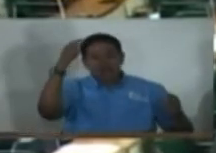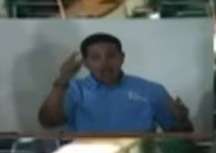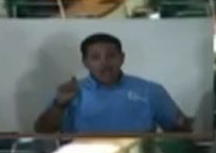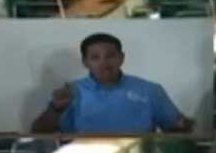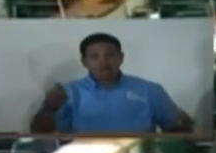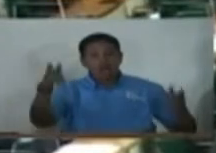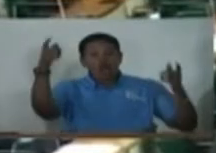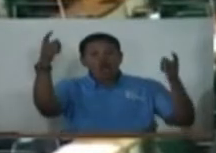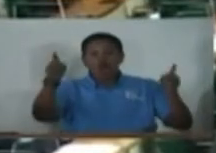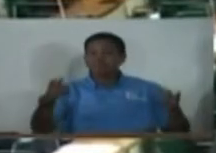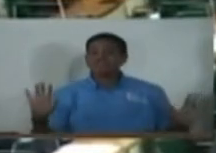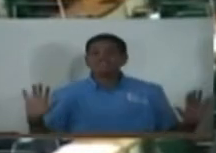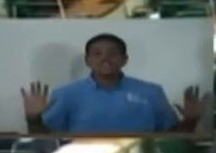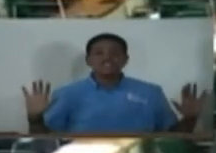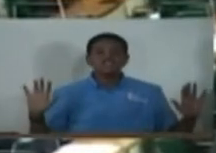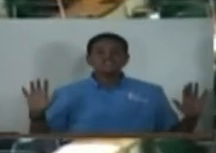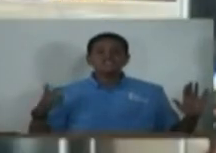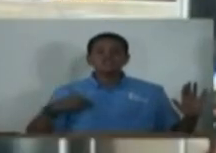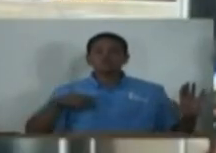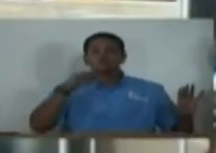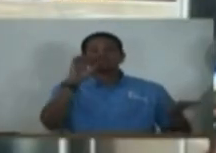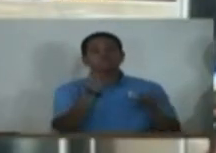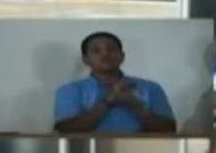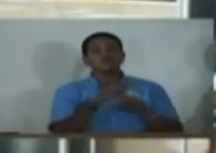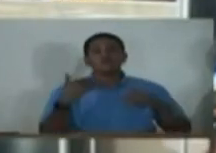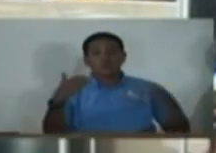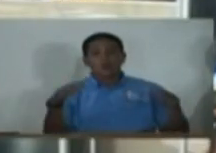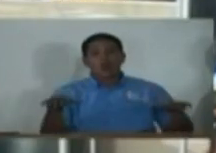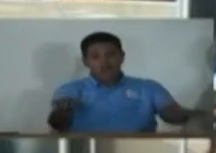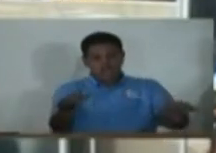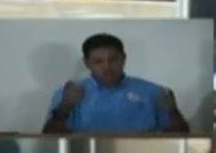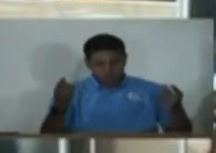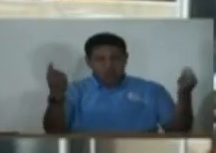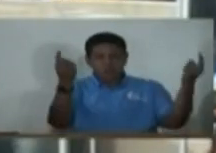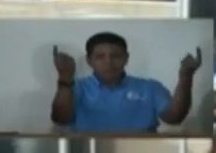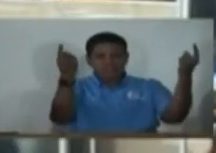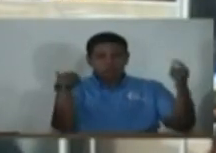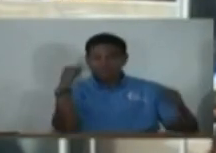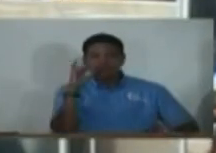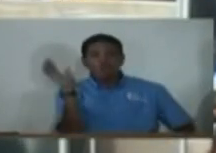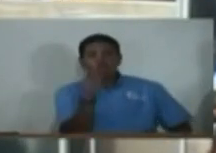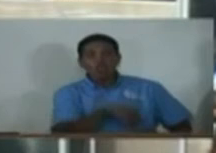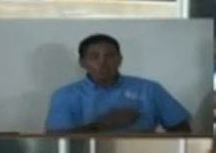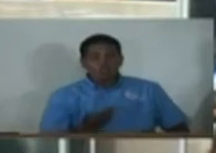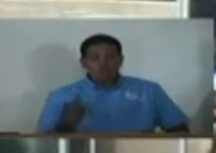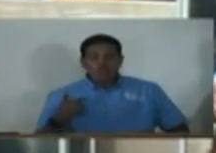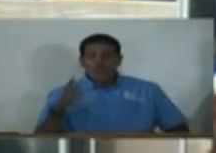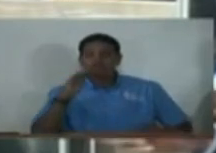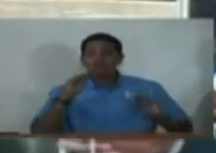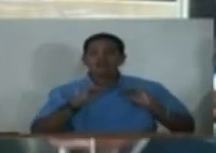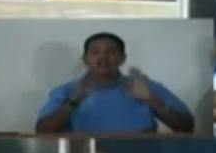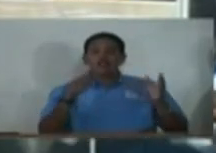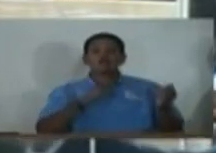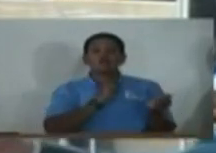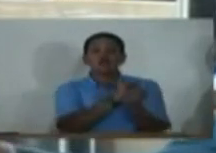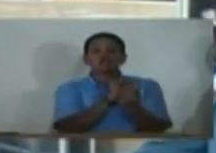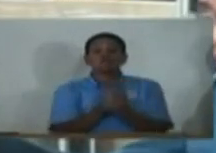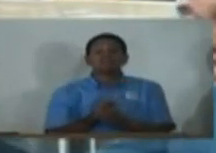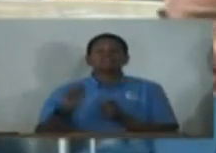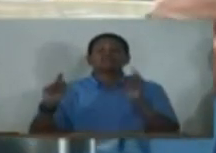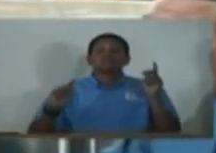happened, and we have acted. Yes. And I want to be clear. We have arrested people